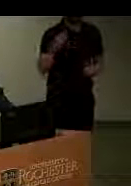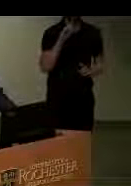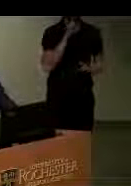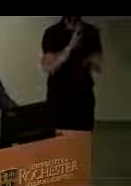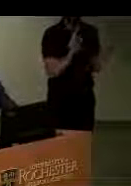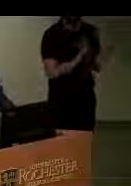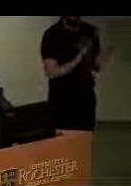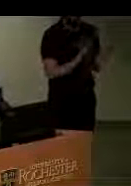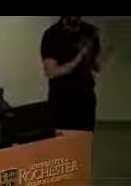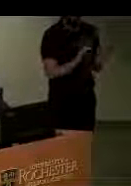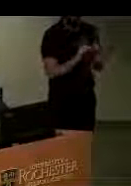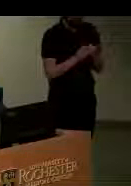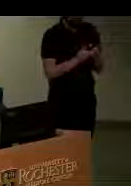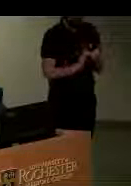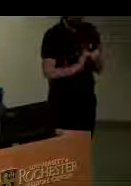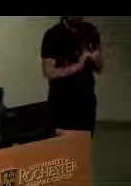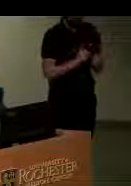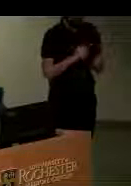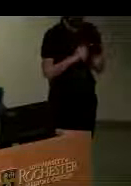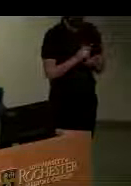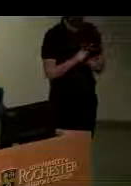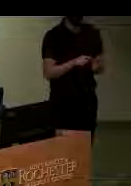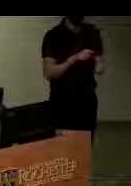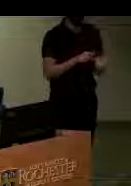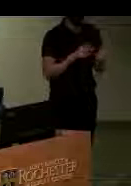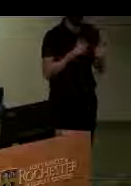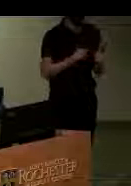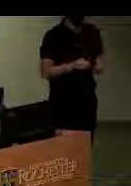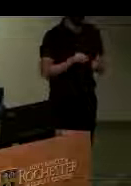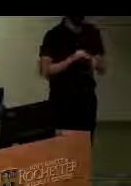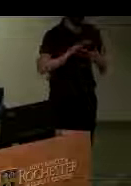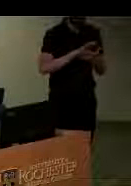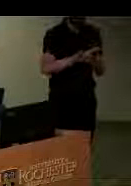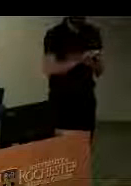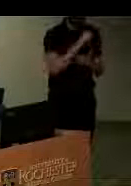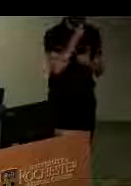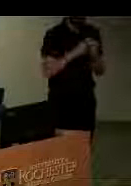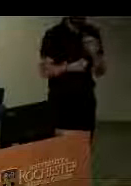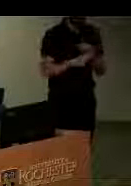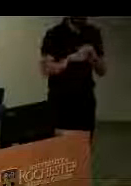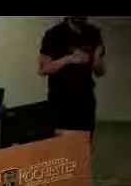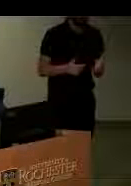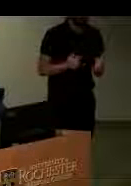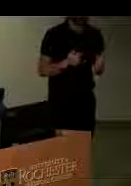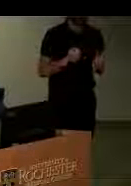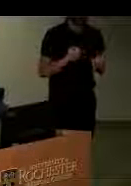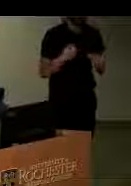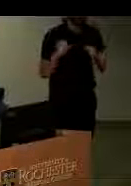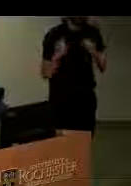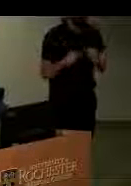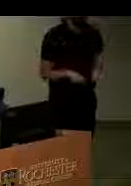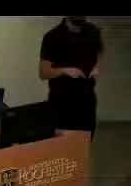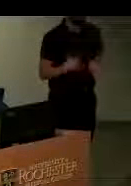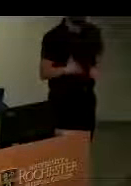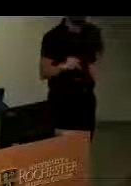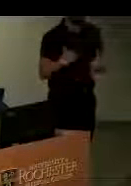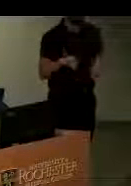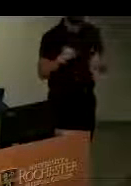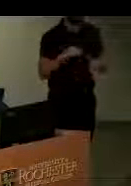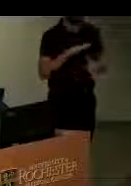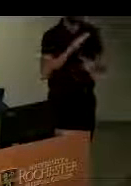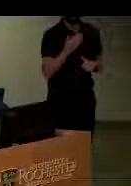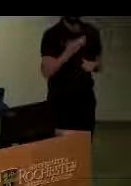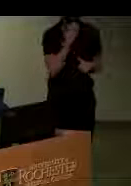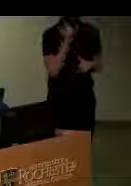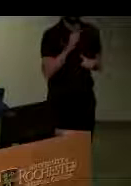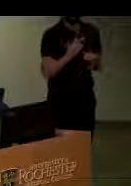Department of Medicine being psychiatry in disguise, I have never had a better 3-year experience